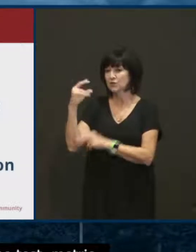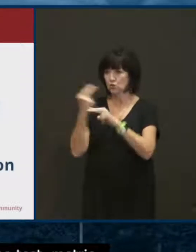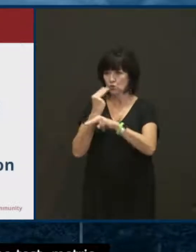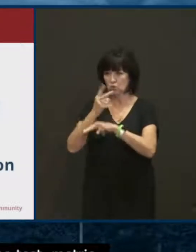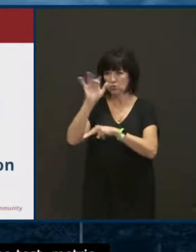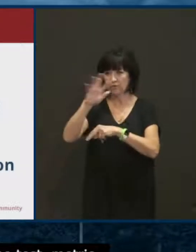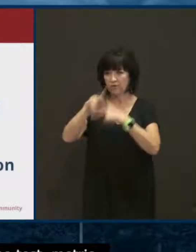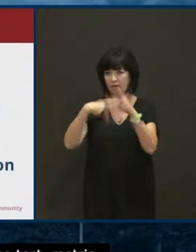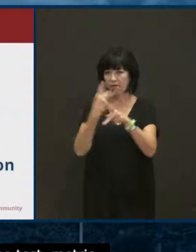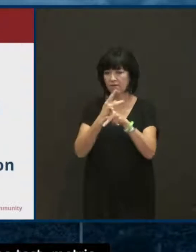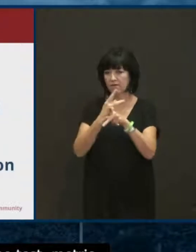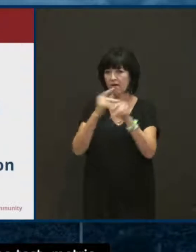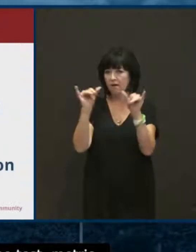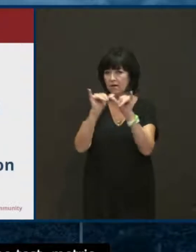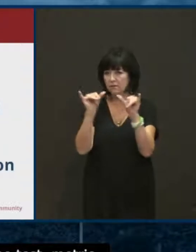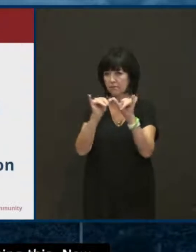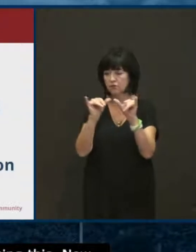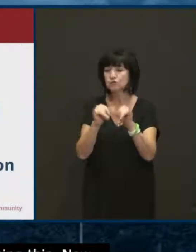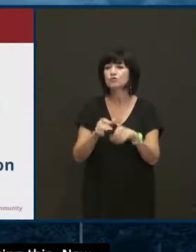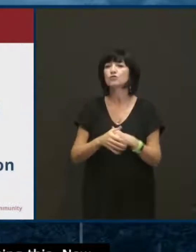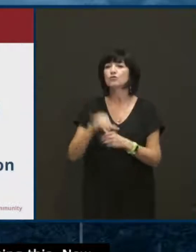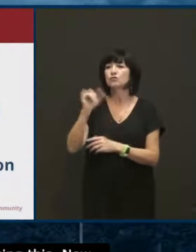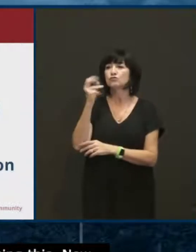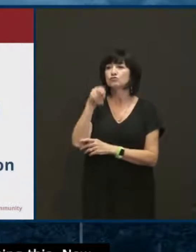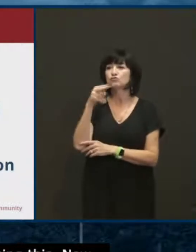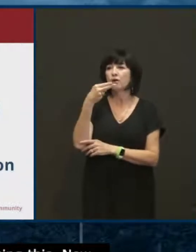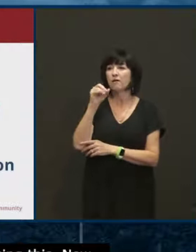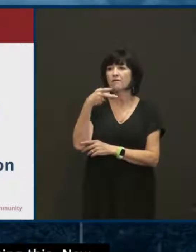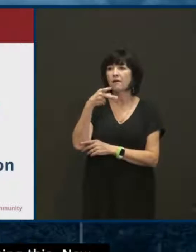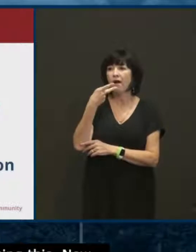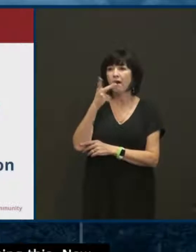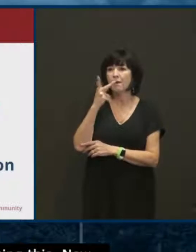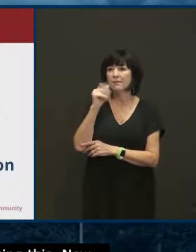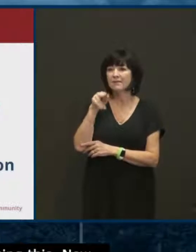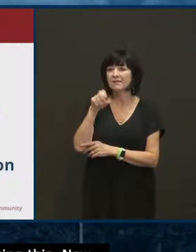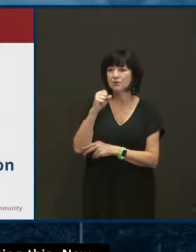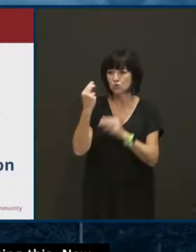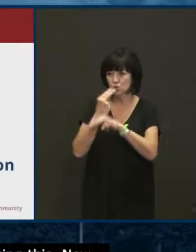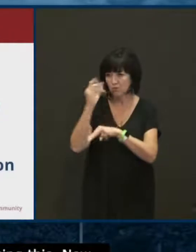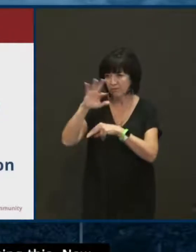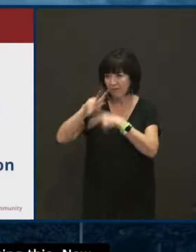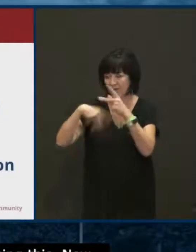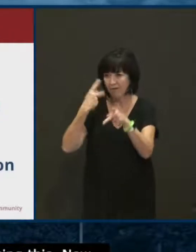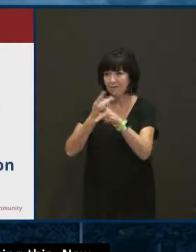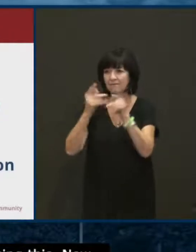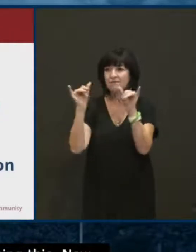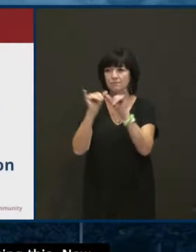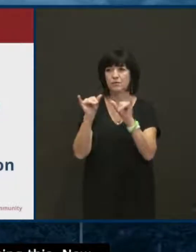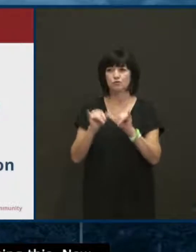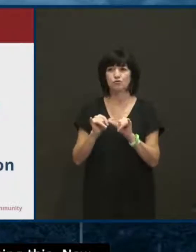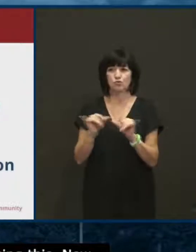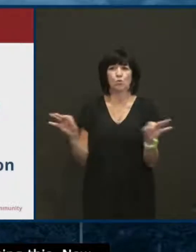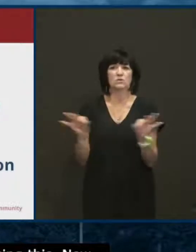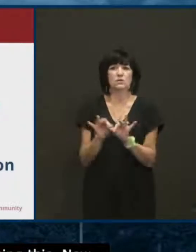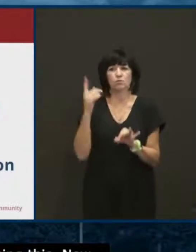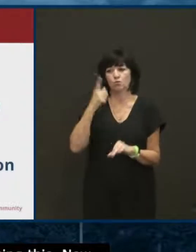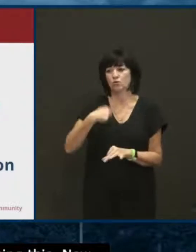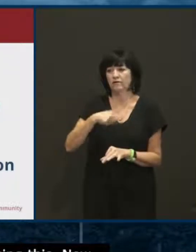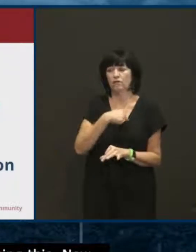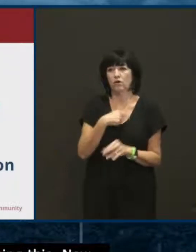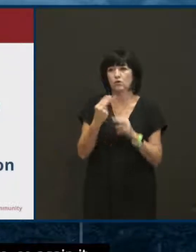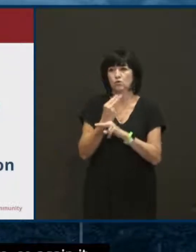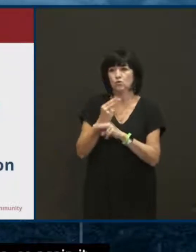York Times, and others. So again, it was important for us to have comparable data across